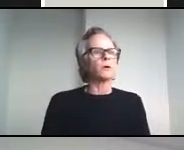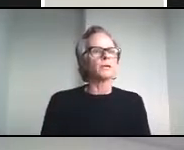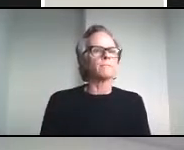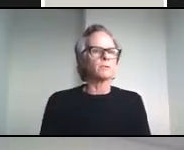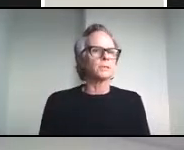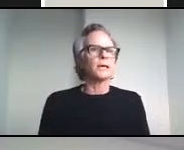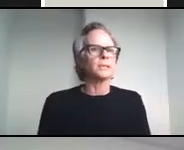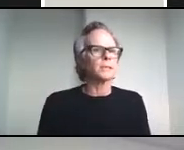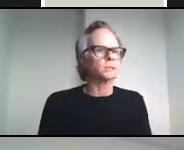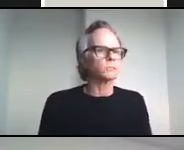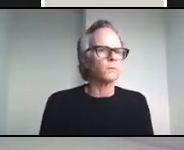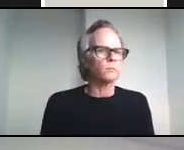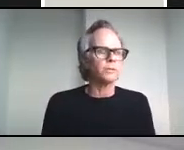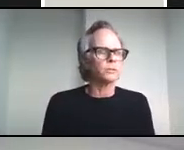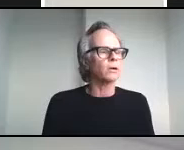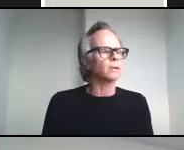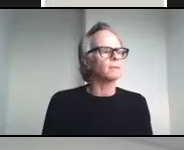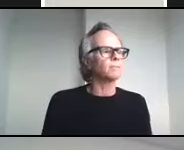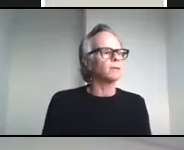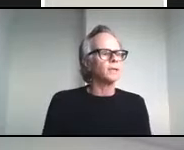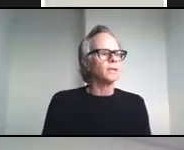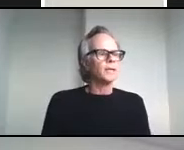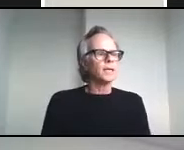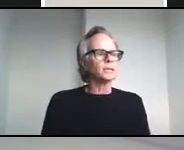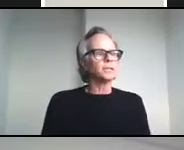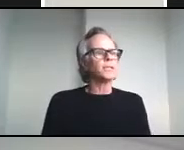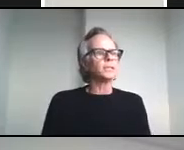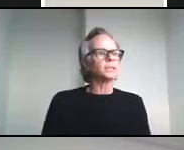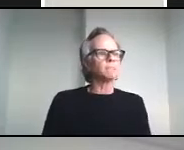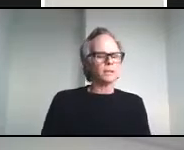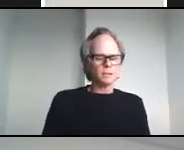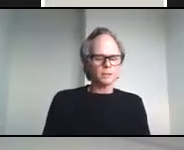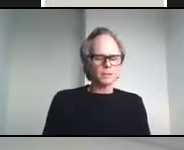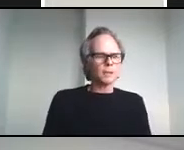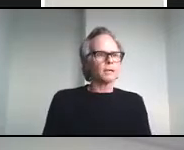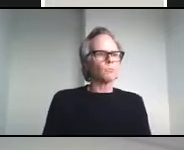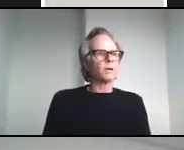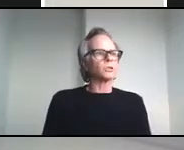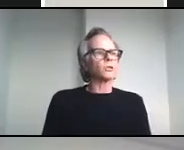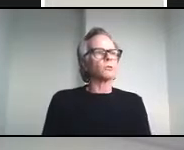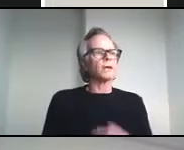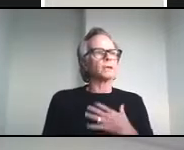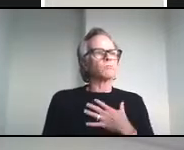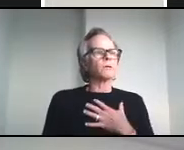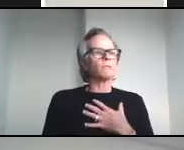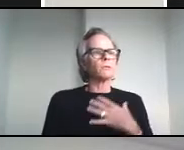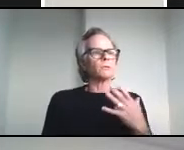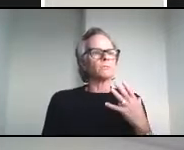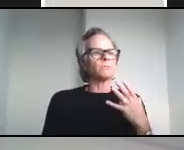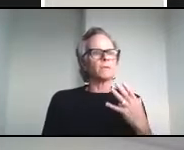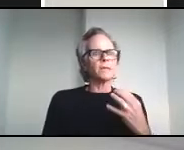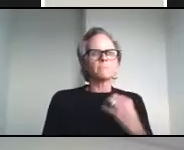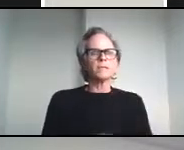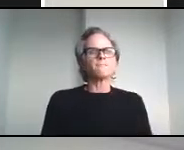that we're talking about tonight, that's what we'll be talking about, and then the teen space. And why I show that is one of the